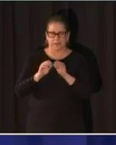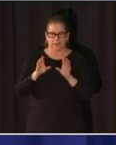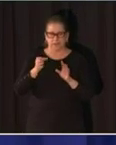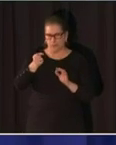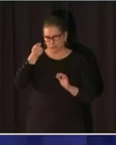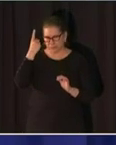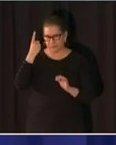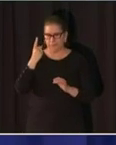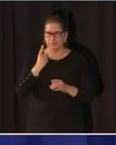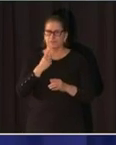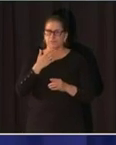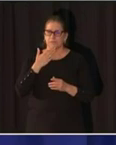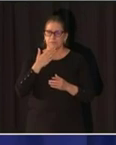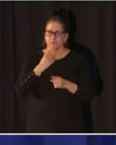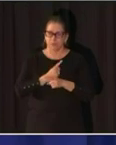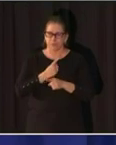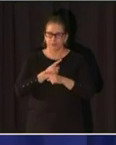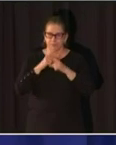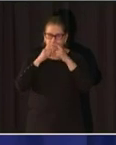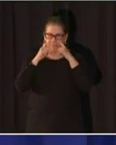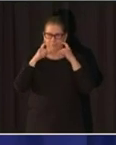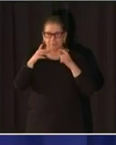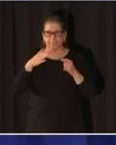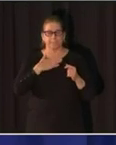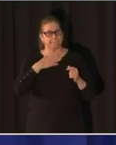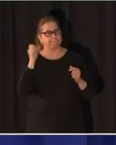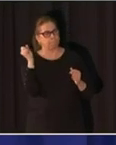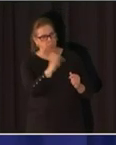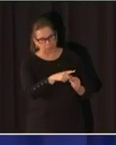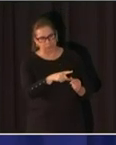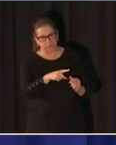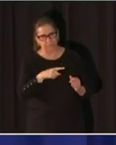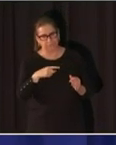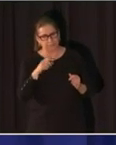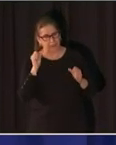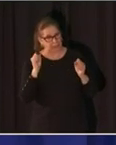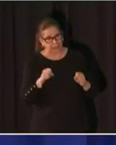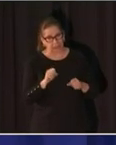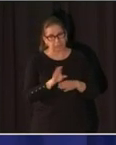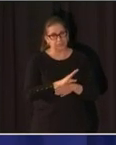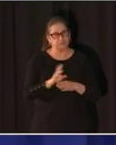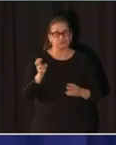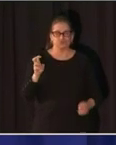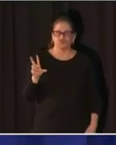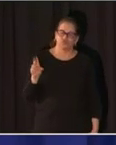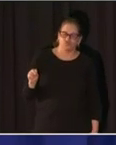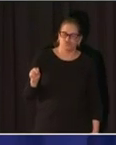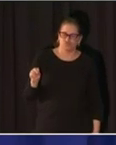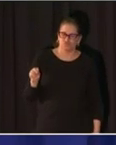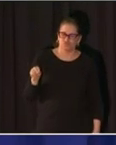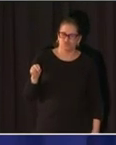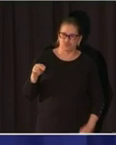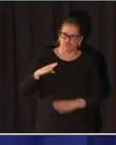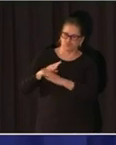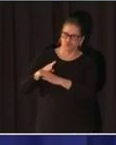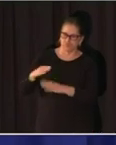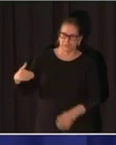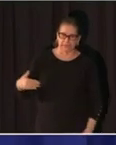businesses. Yeah, but what I'm getting at is, can businesses just bar any customers that they want using their own standards for